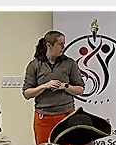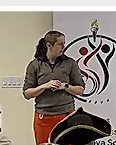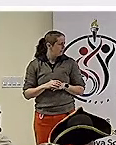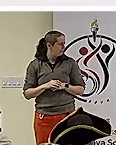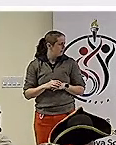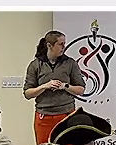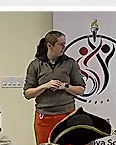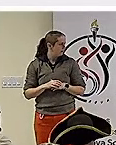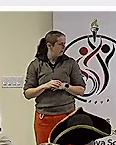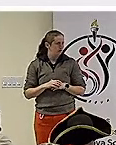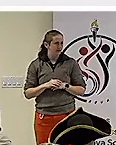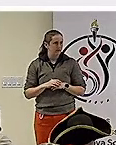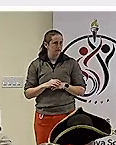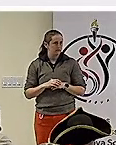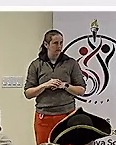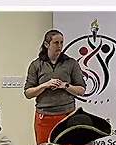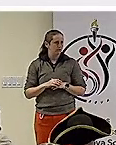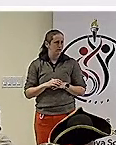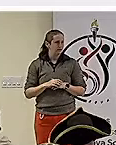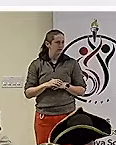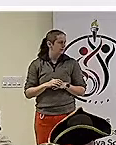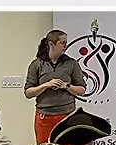some feedback. You guys picking up on that?